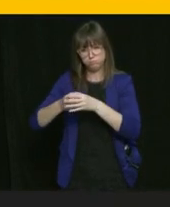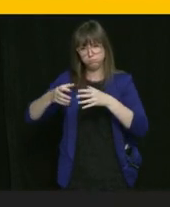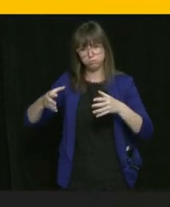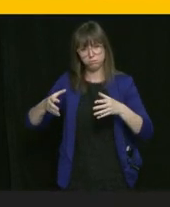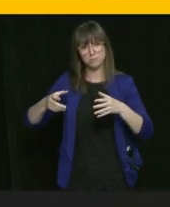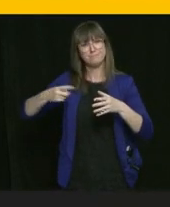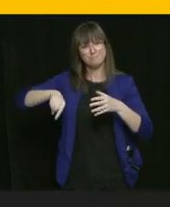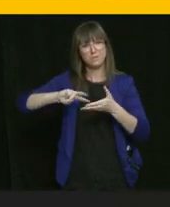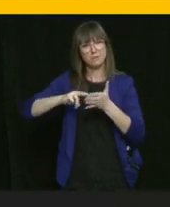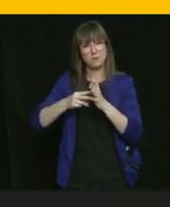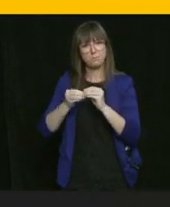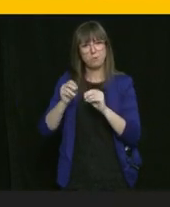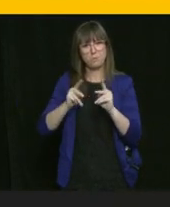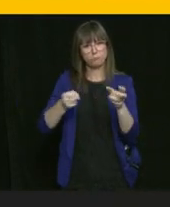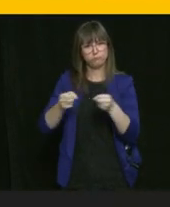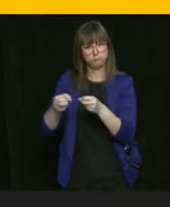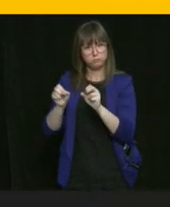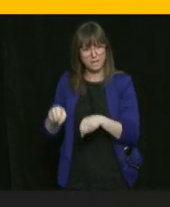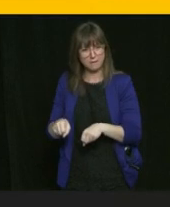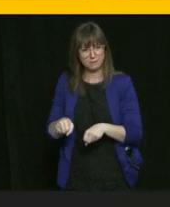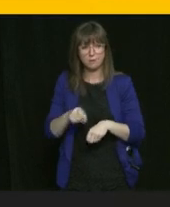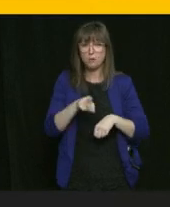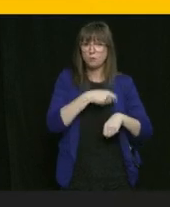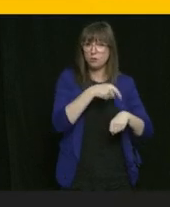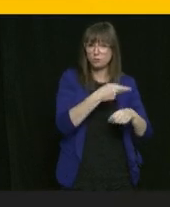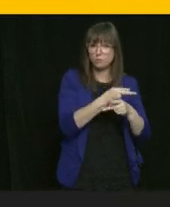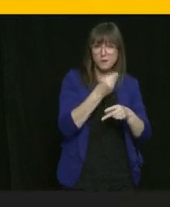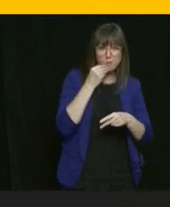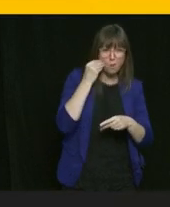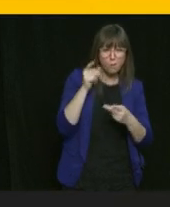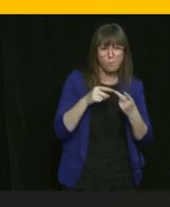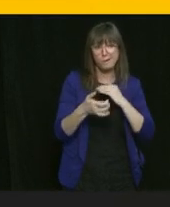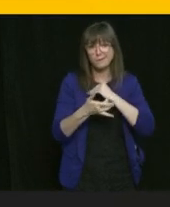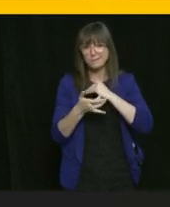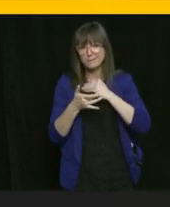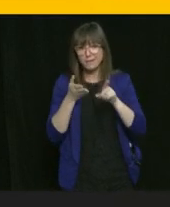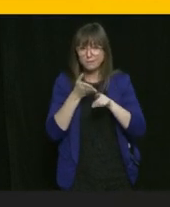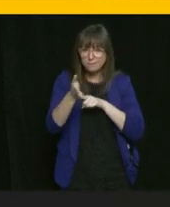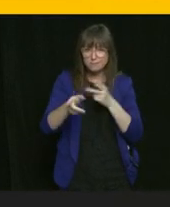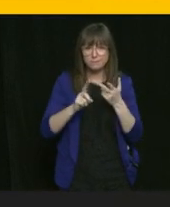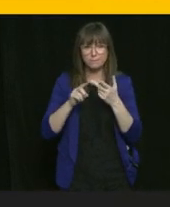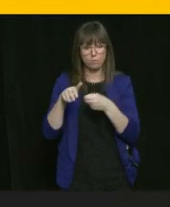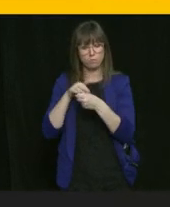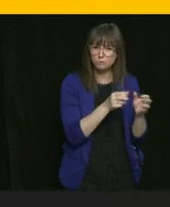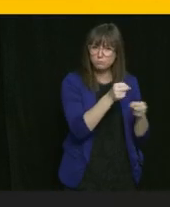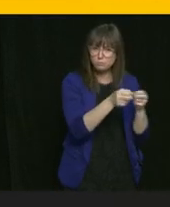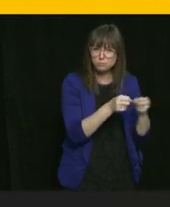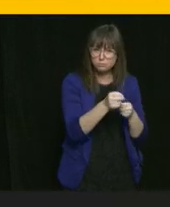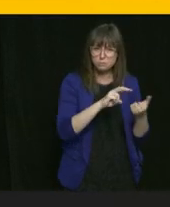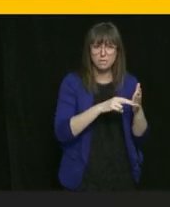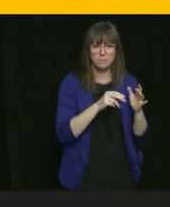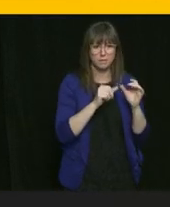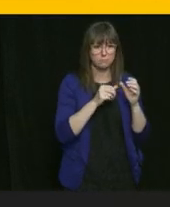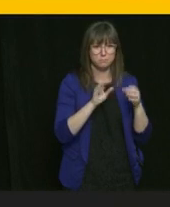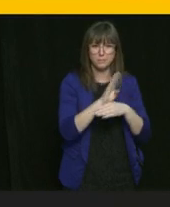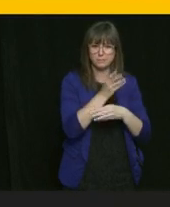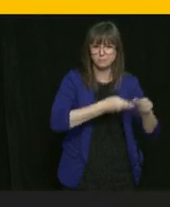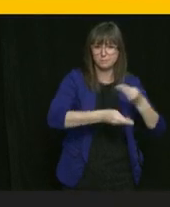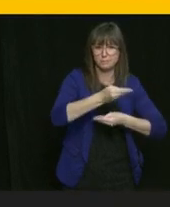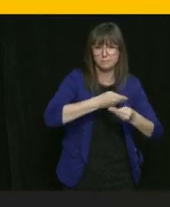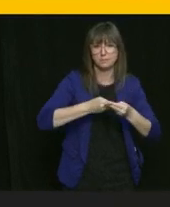Canadians. Whether in long-term care homes, the tech sector, or local restaurants, this crisis has helped businesses to